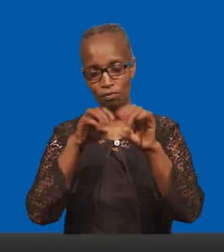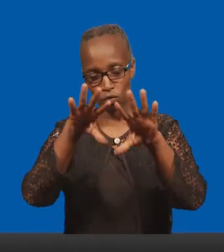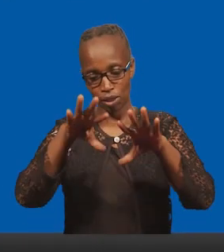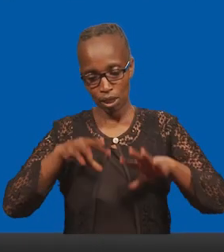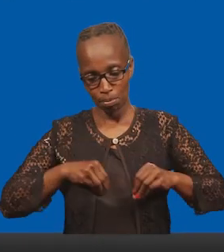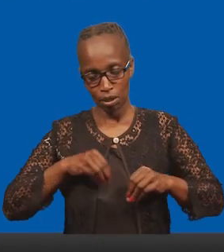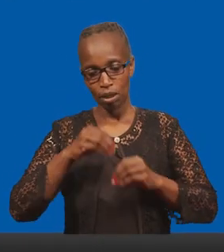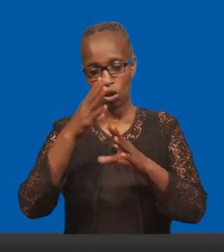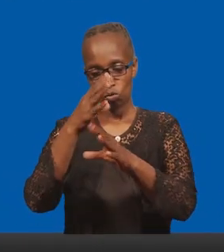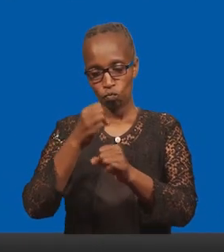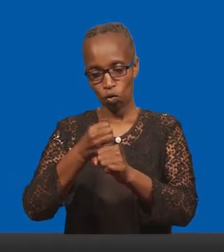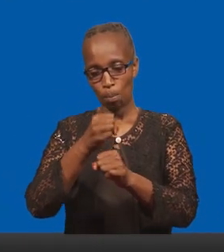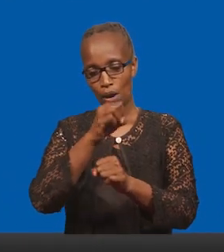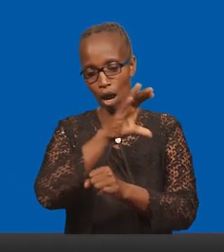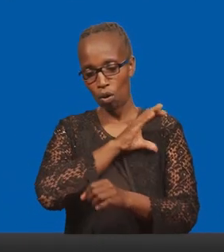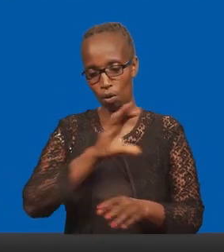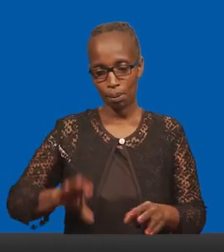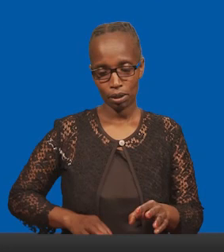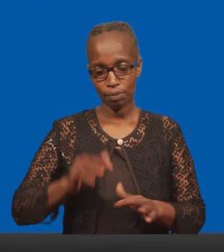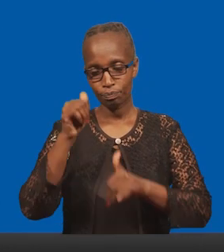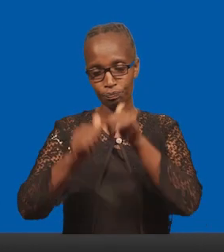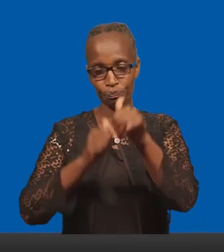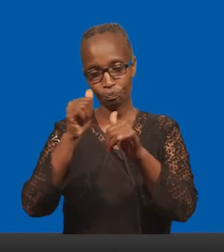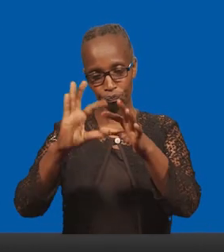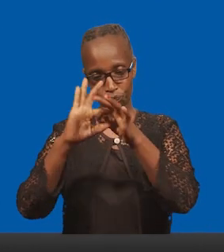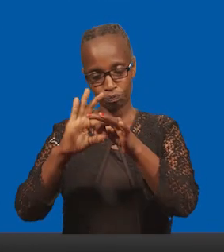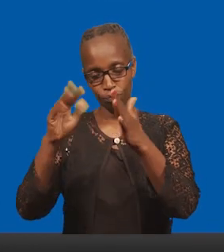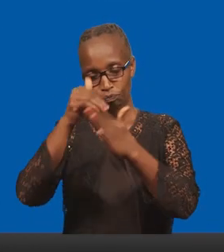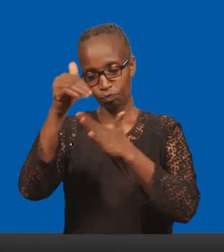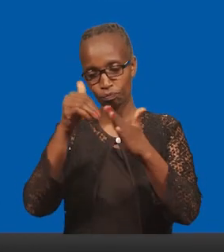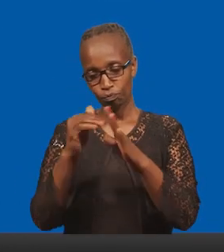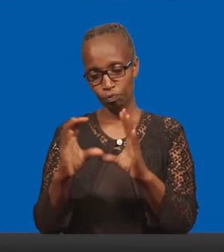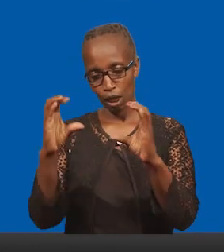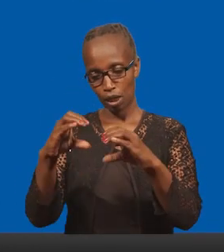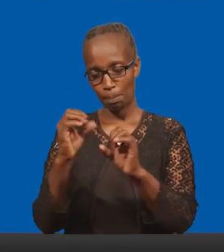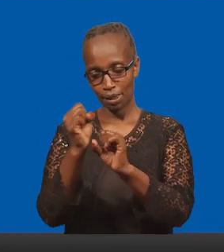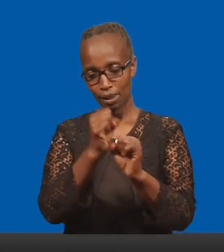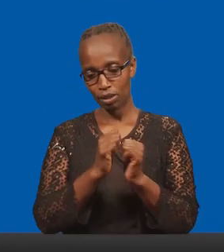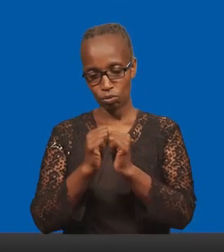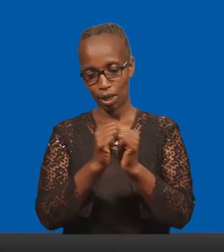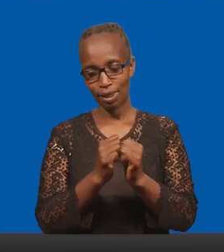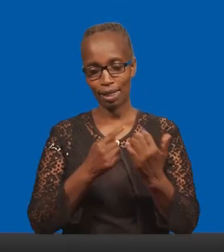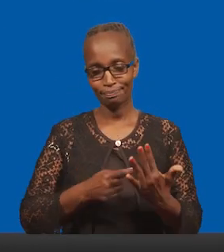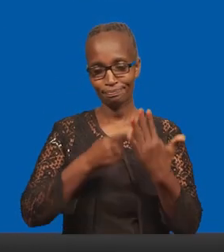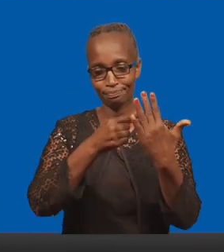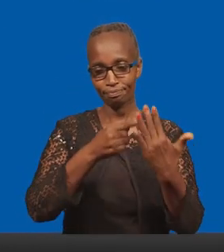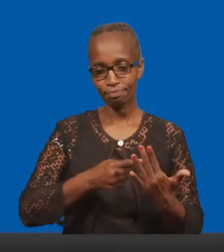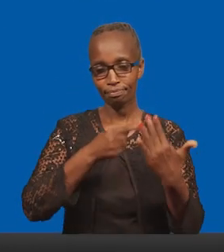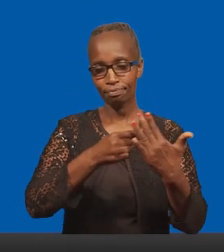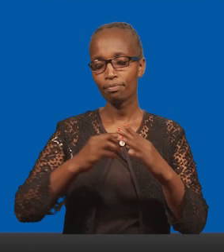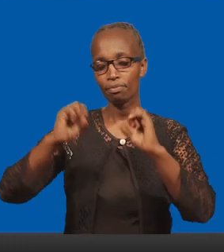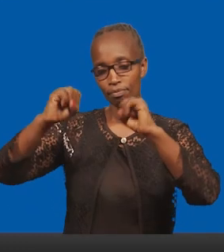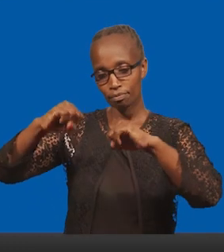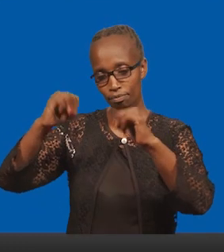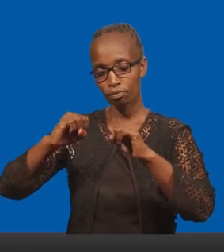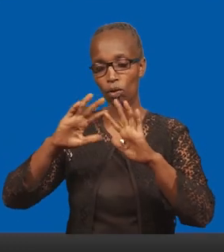team that will actually bring together all the parties to negotiate, to agree on how we want